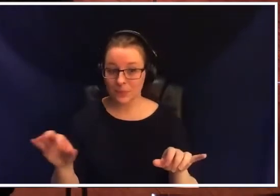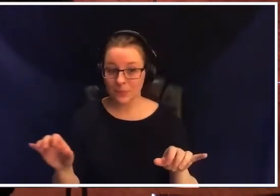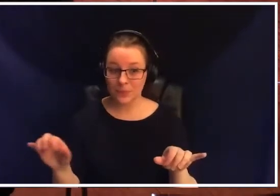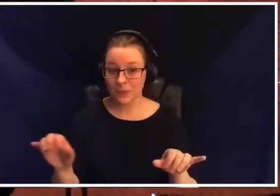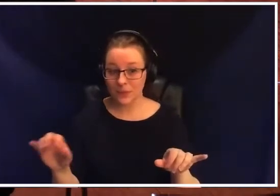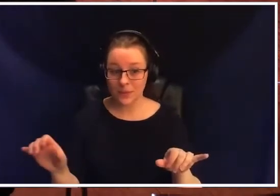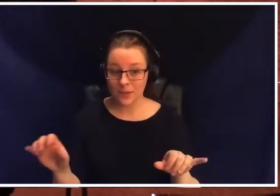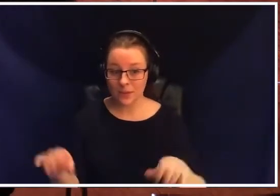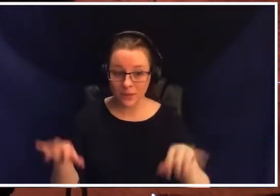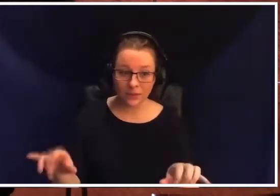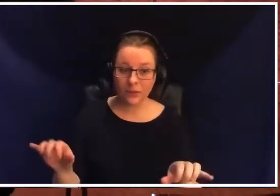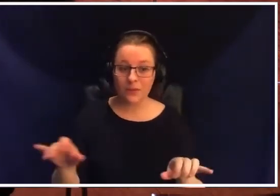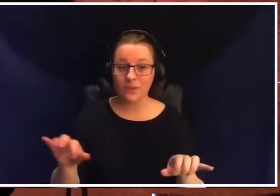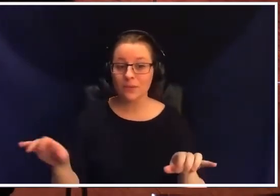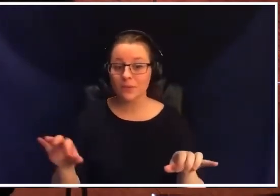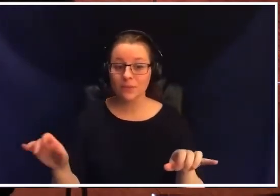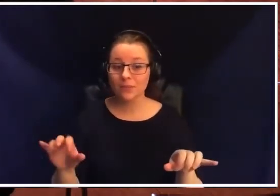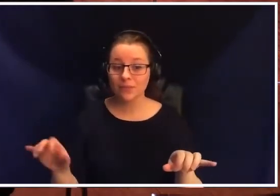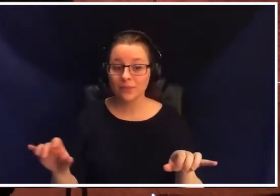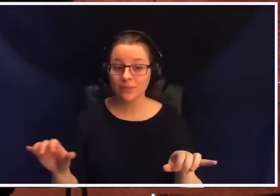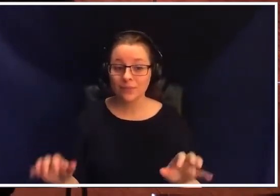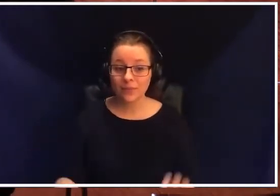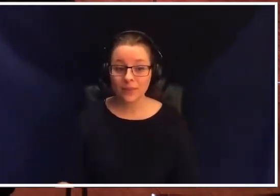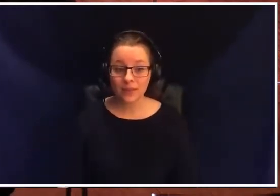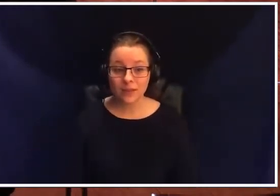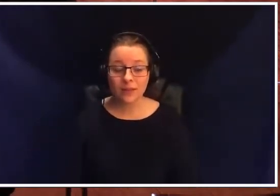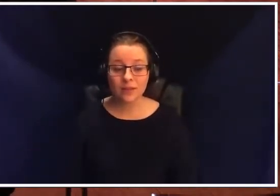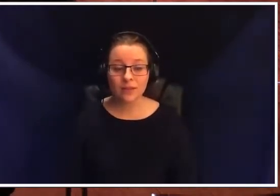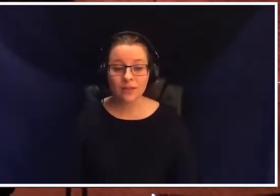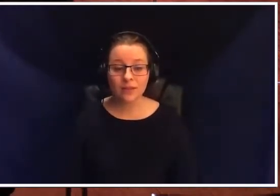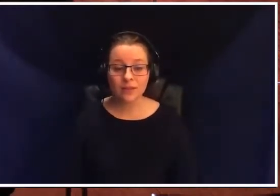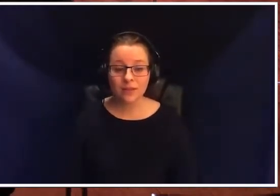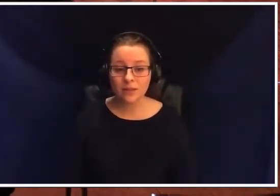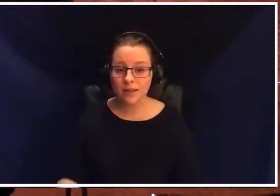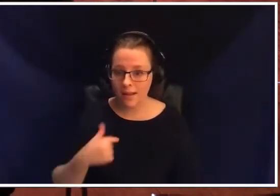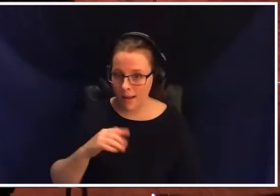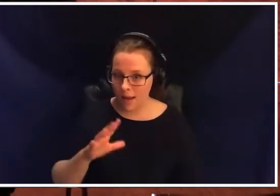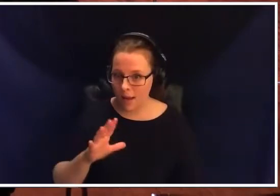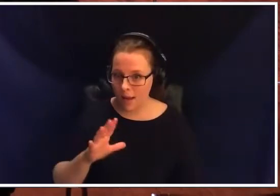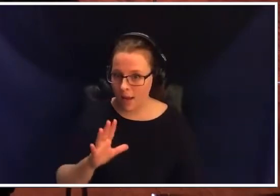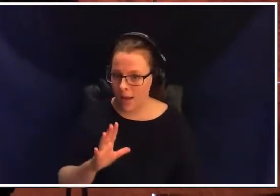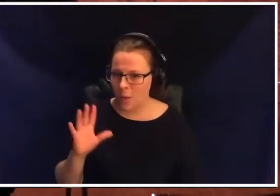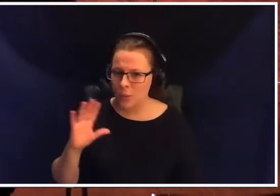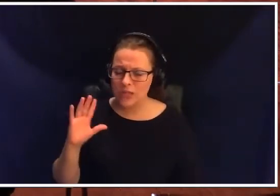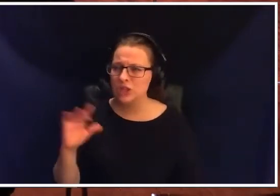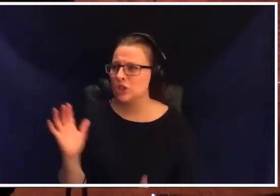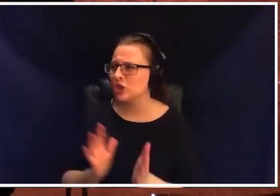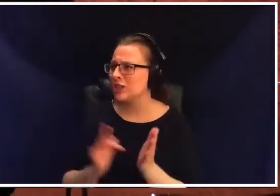I was cheated by you since I